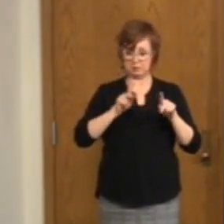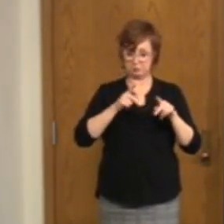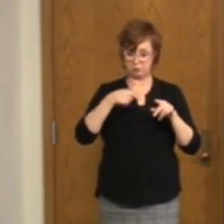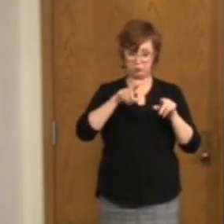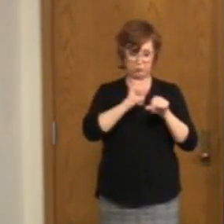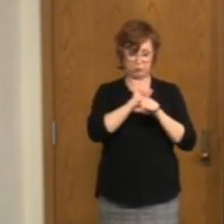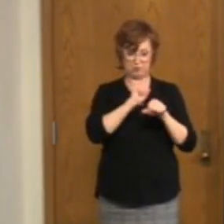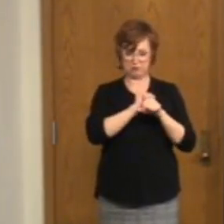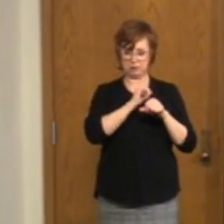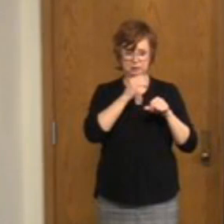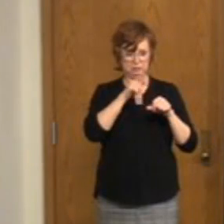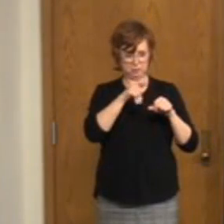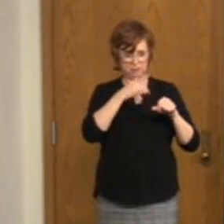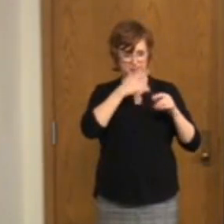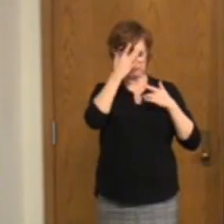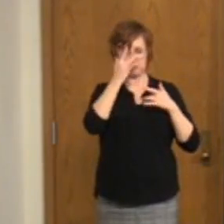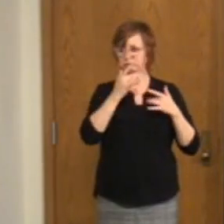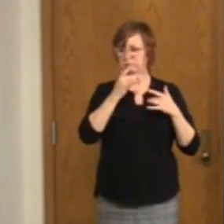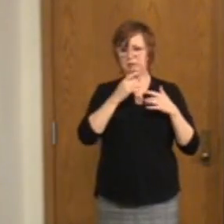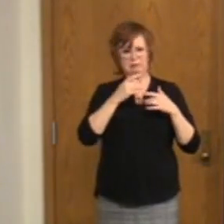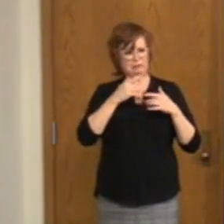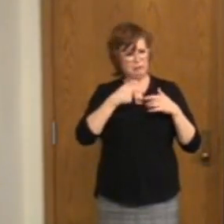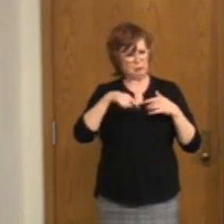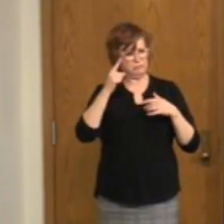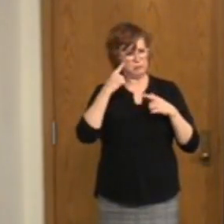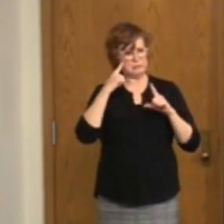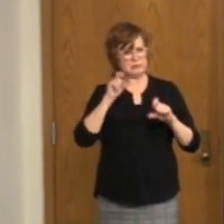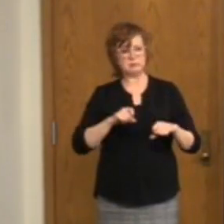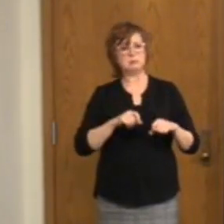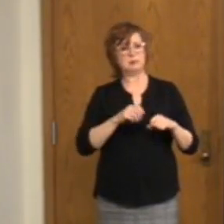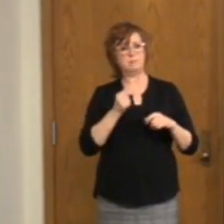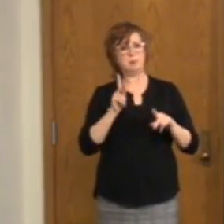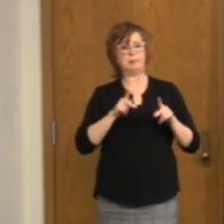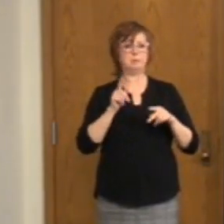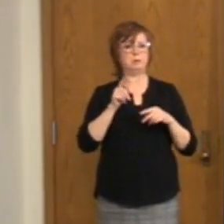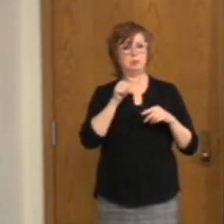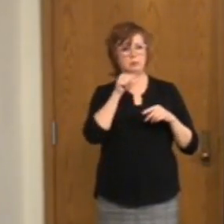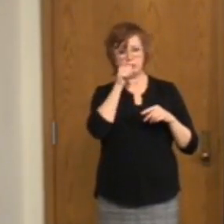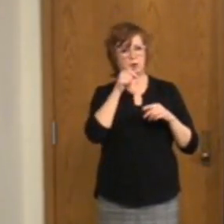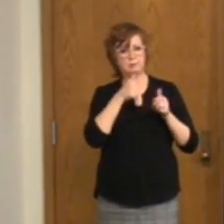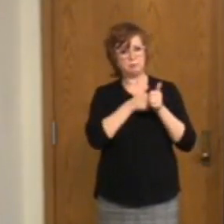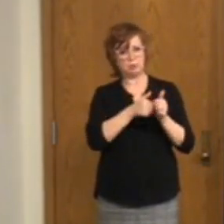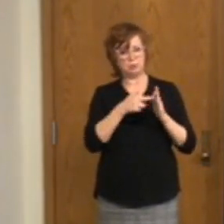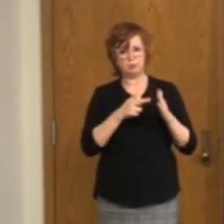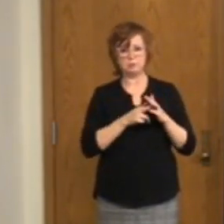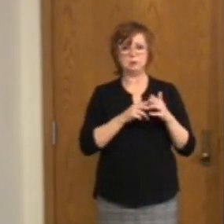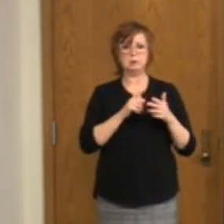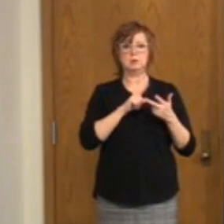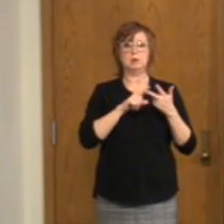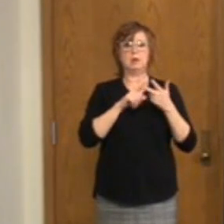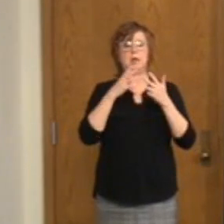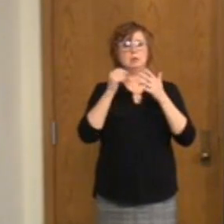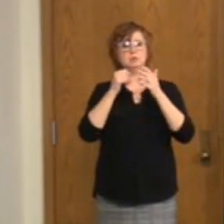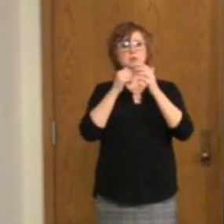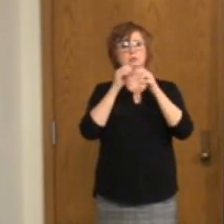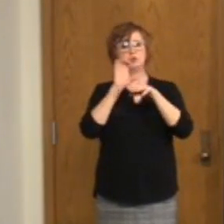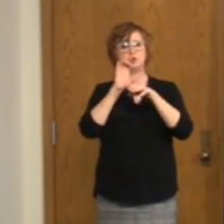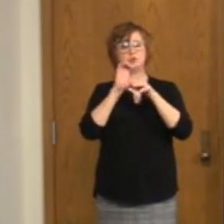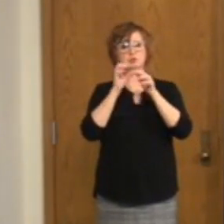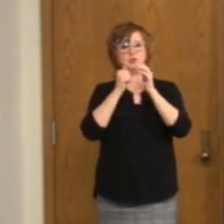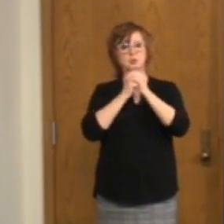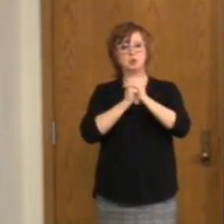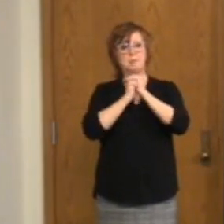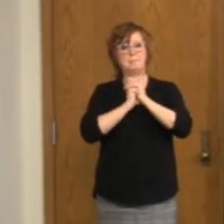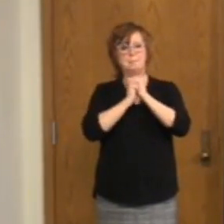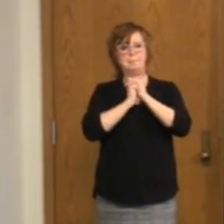setting, worship services, outdoor gatherings, once bubbles are allowed, we need to make sure we